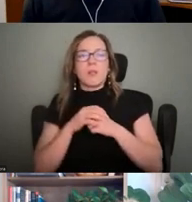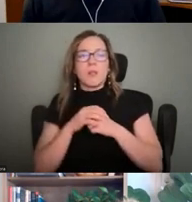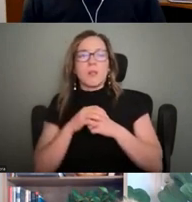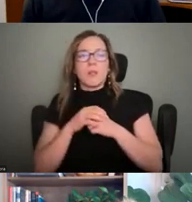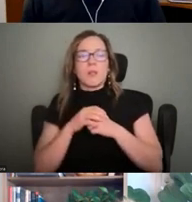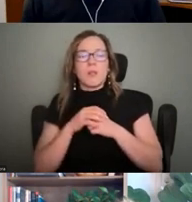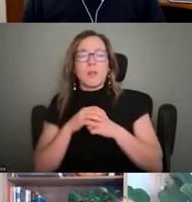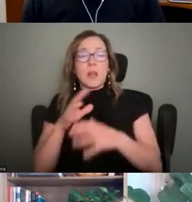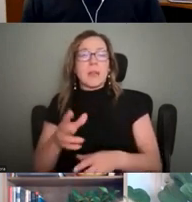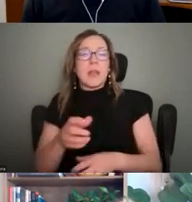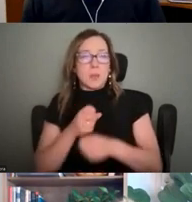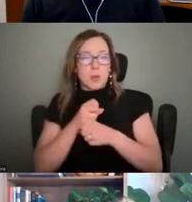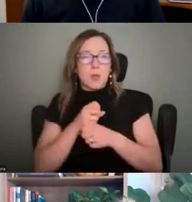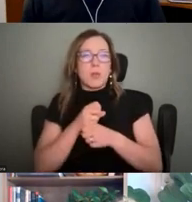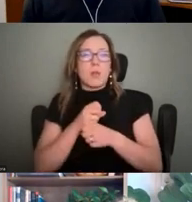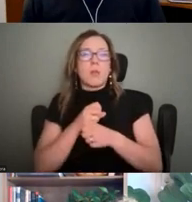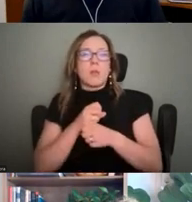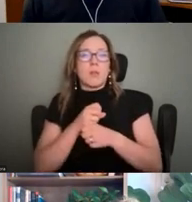attainable,